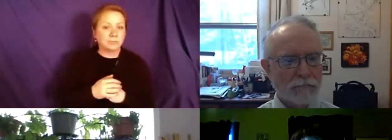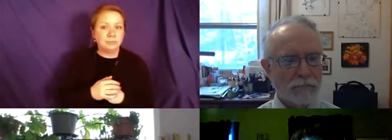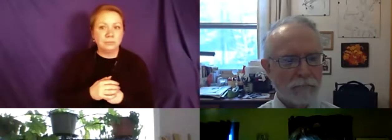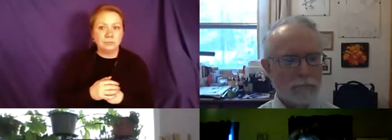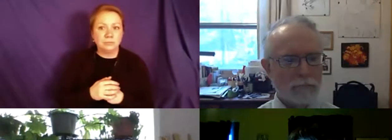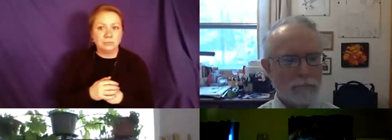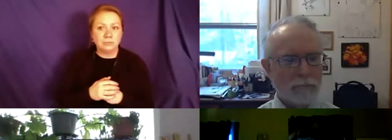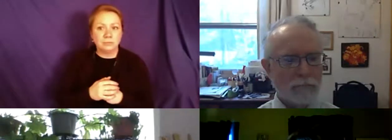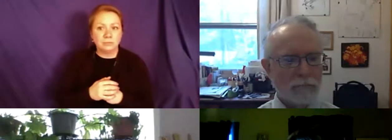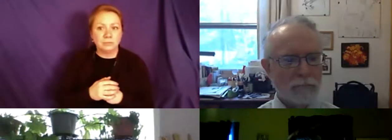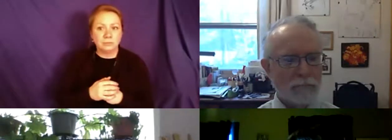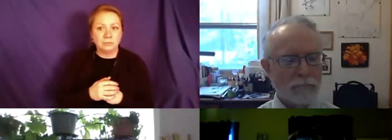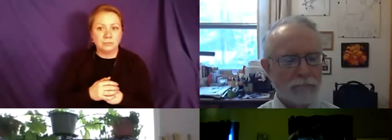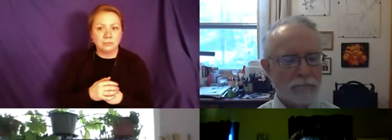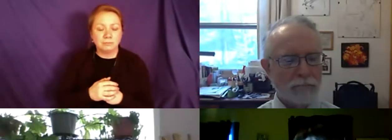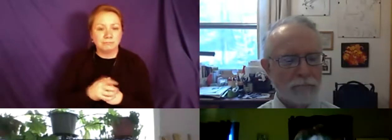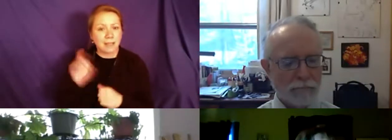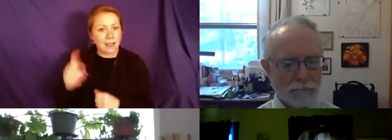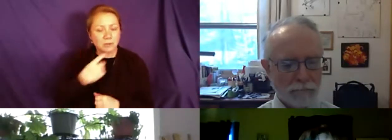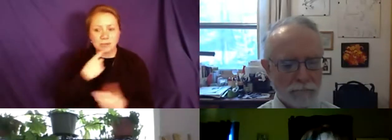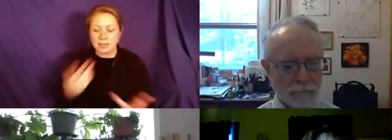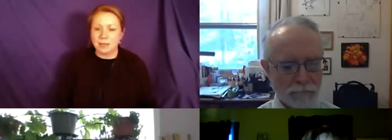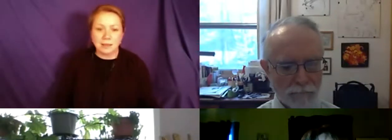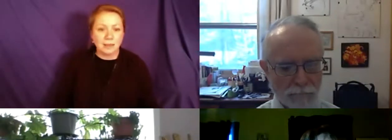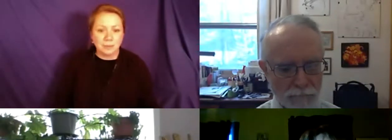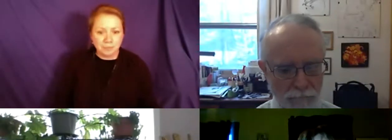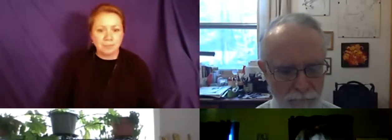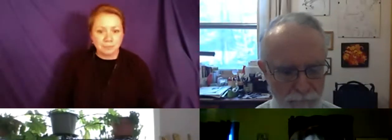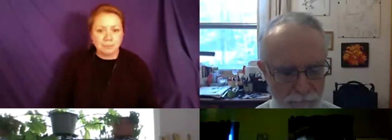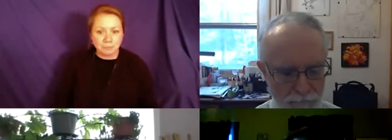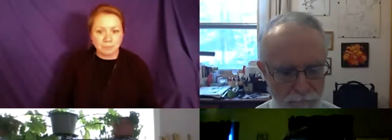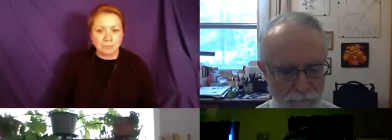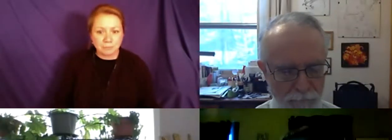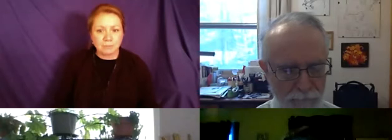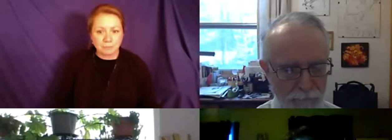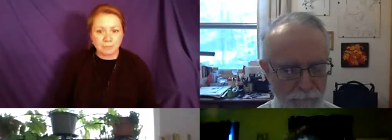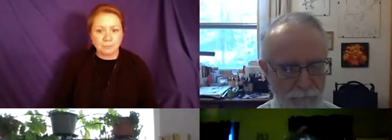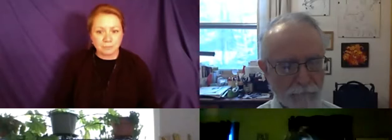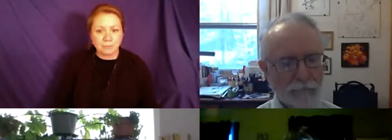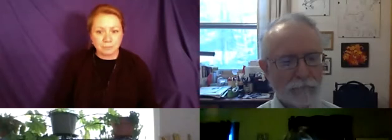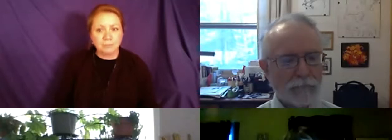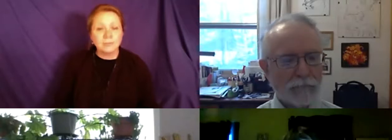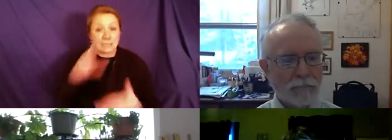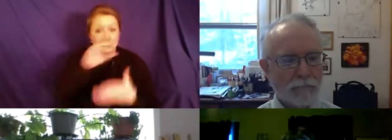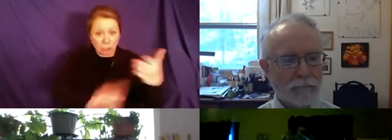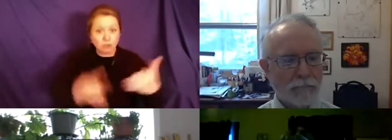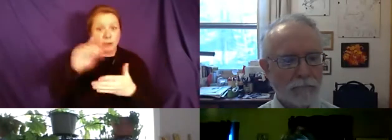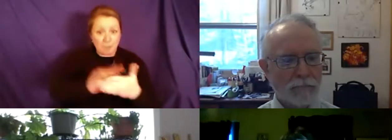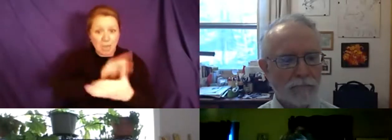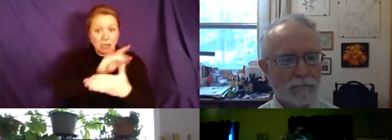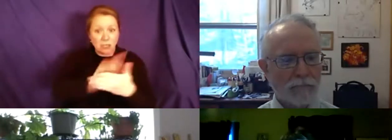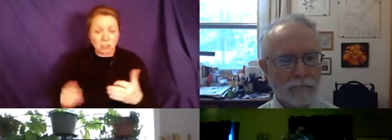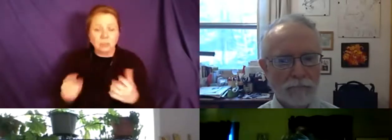I have to say, I really think that as much as there is discrimination on so